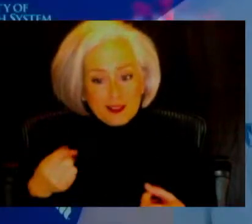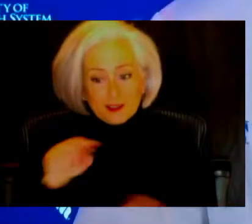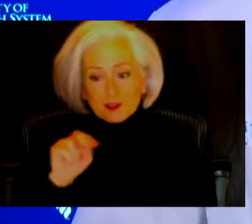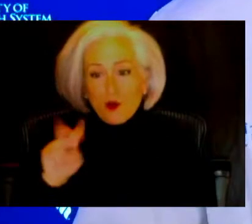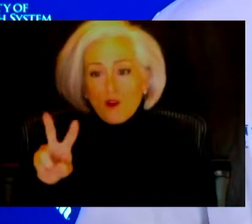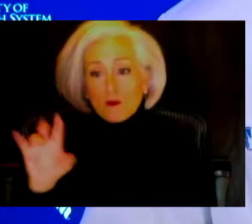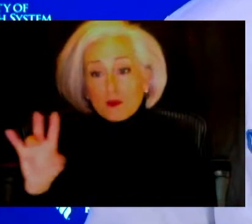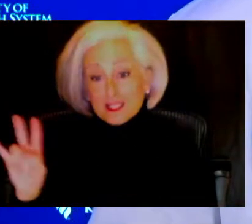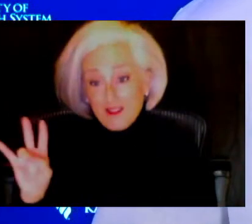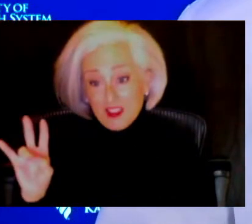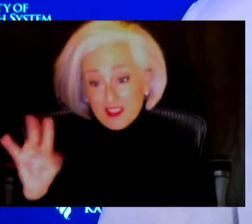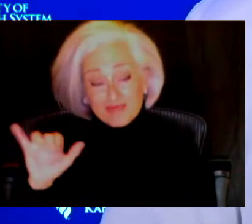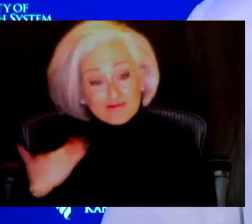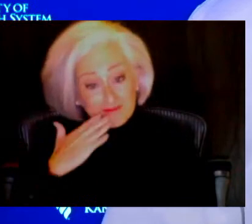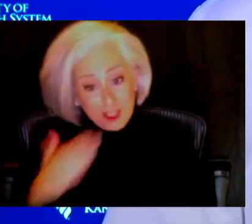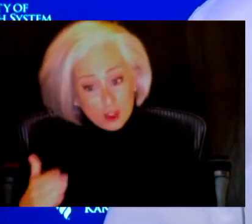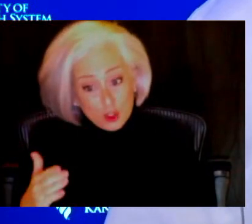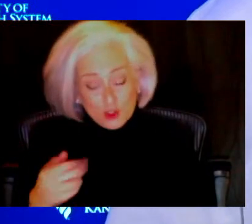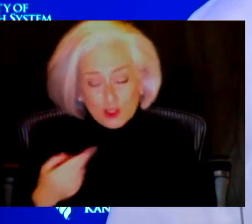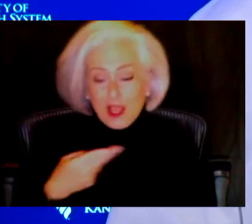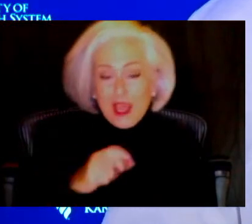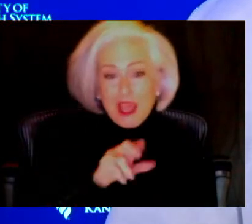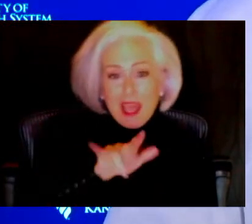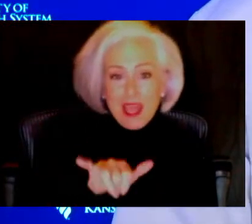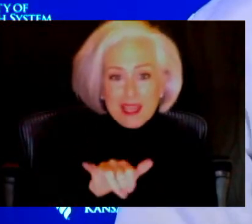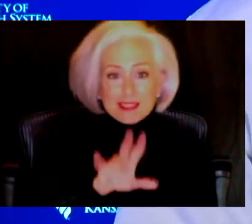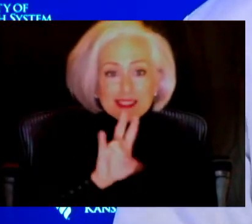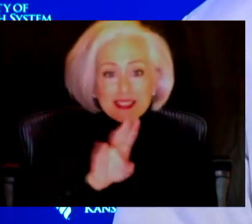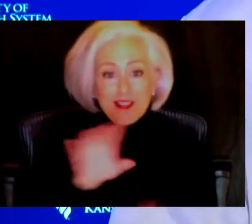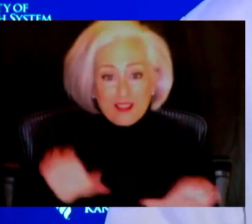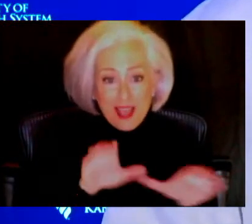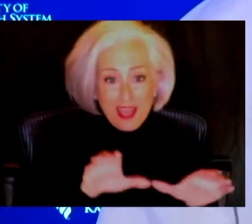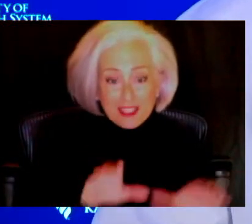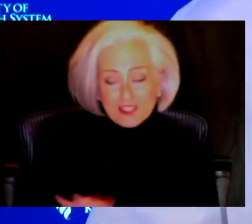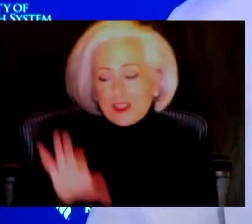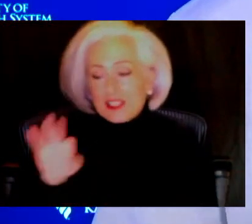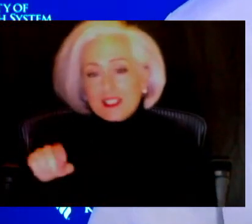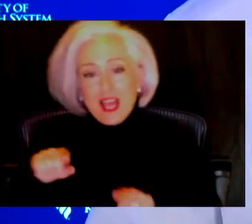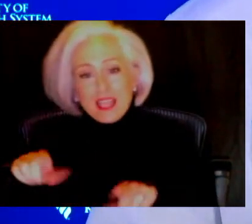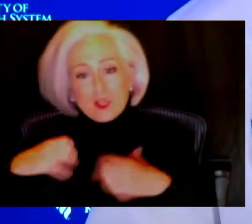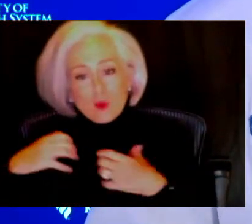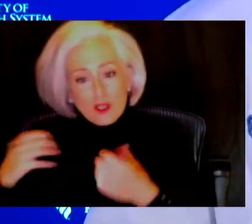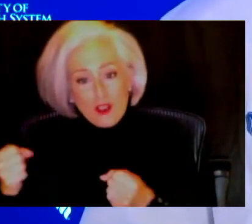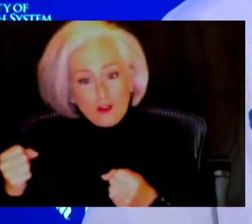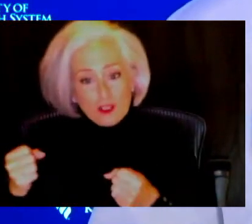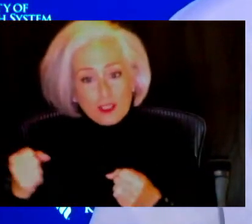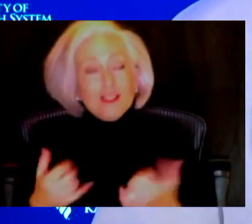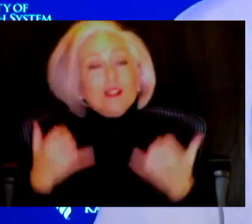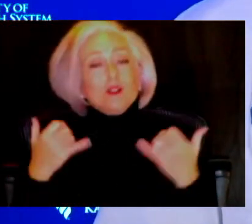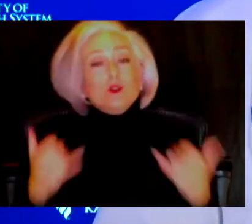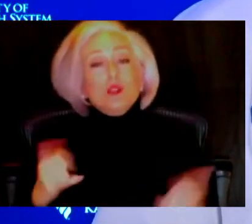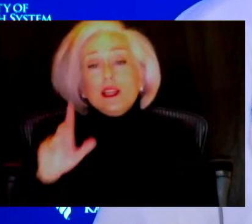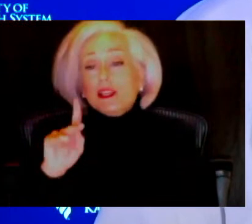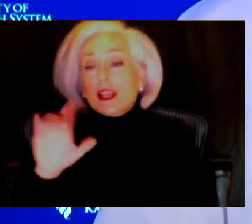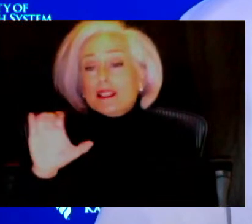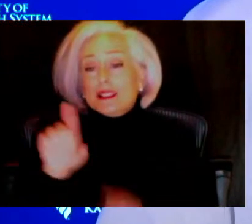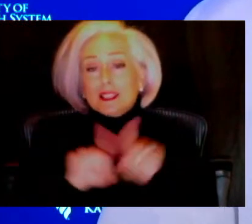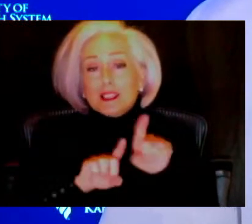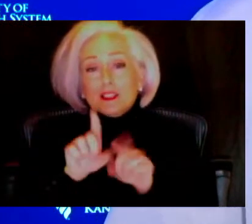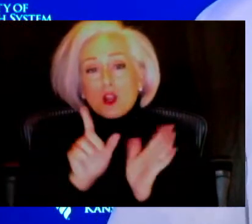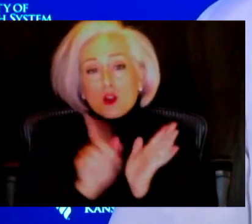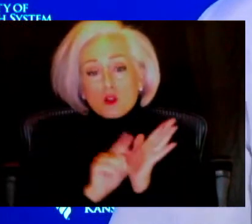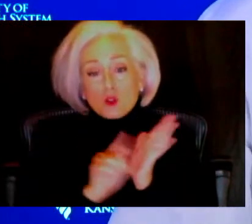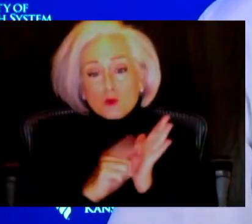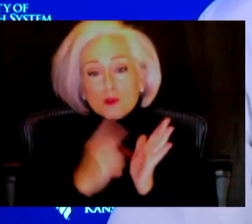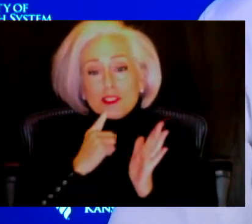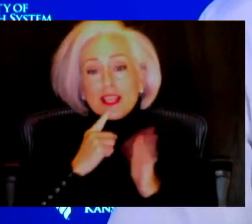Hayes has 7 active infections and 9 in that recovery period as well. But what I saw today at the Kansas City Star is that the overall 7-day average